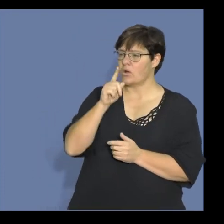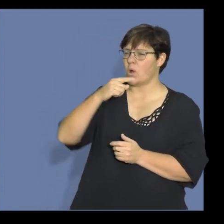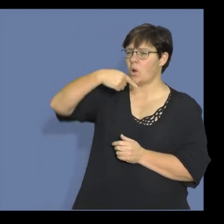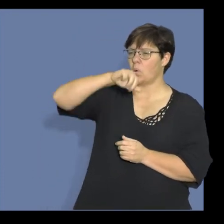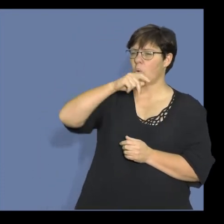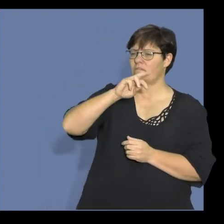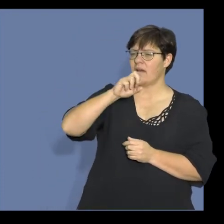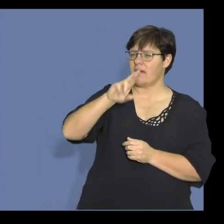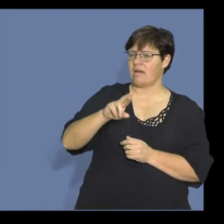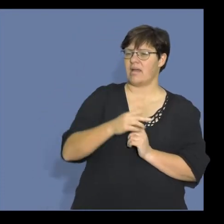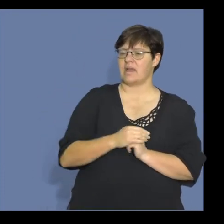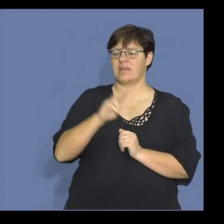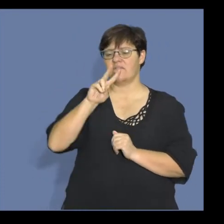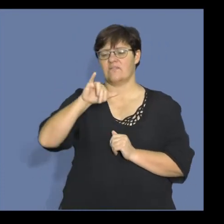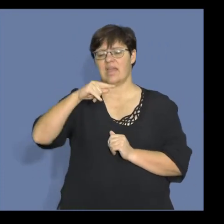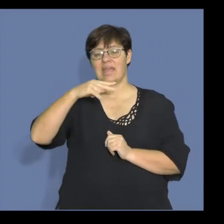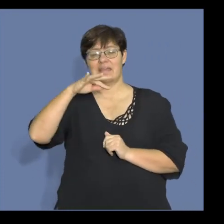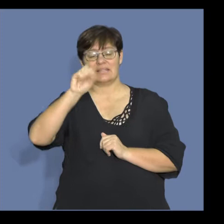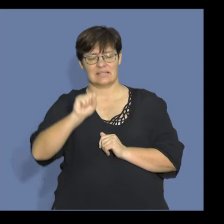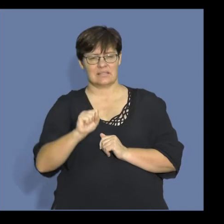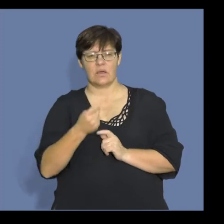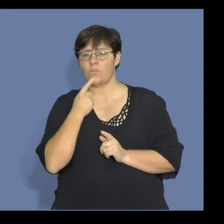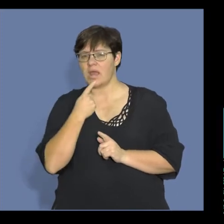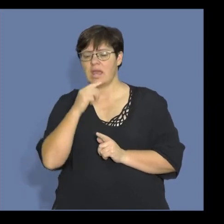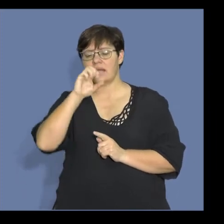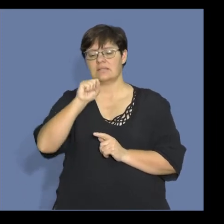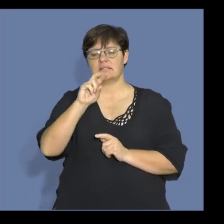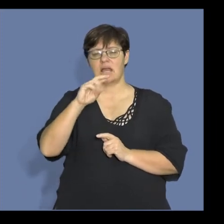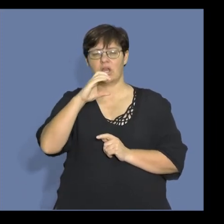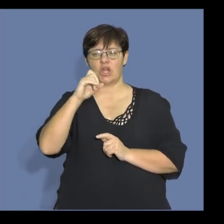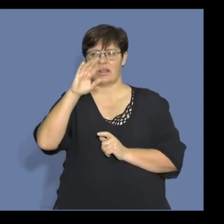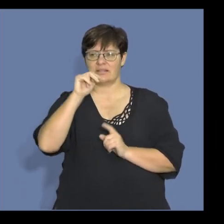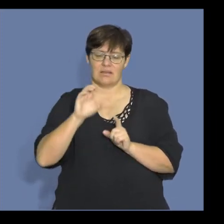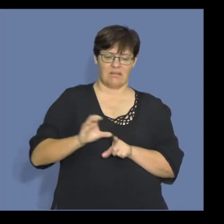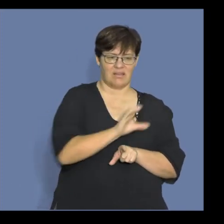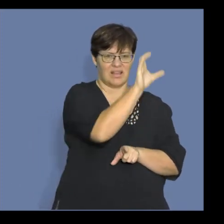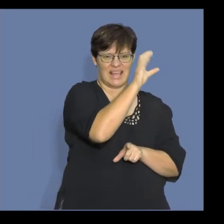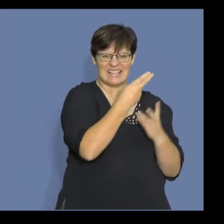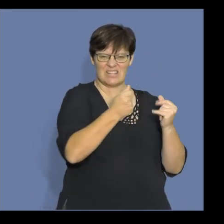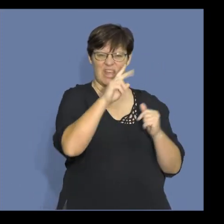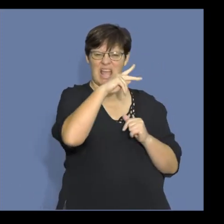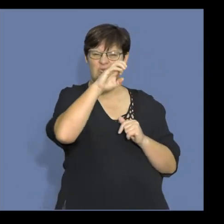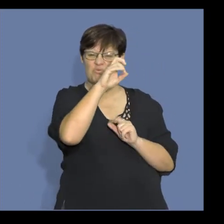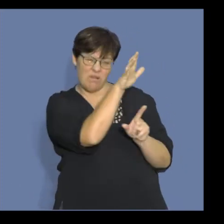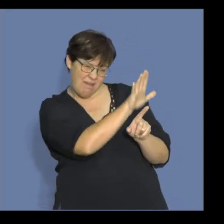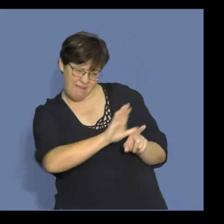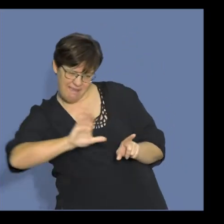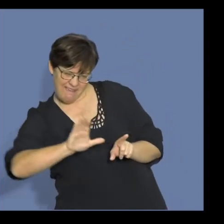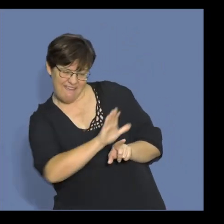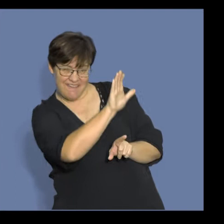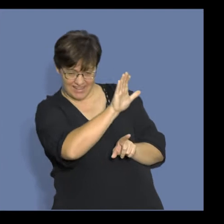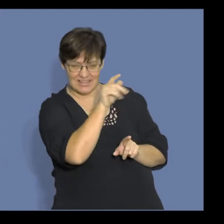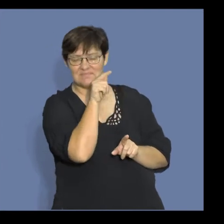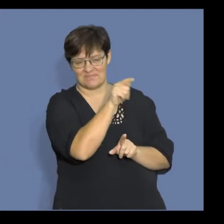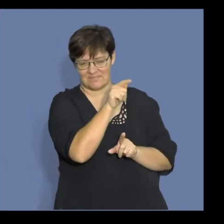your quiver and your vuggies, these are found in the Succulent Crew. And here you can see an image of a quiver tree there. And